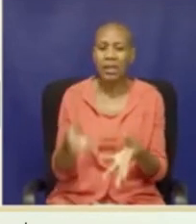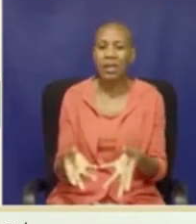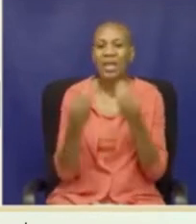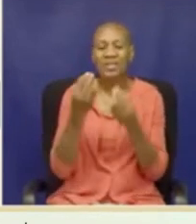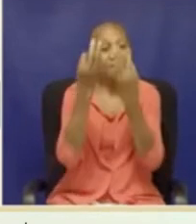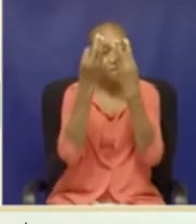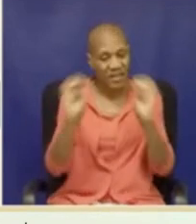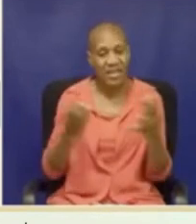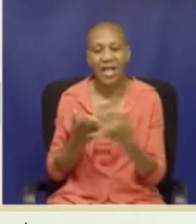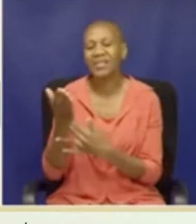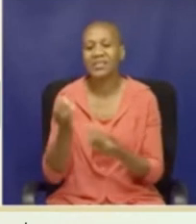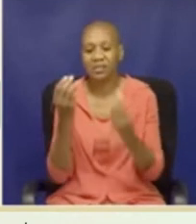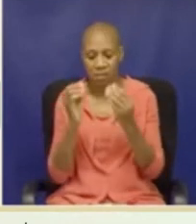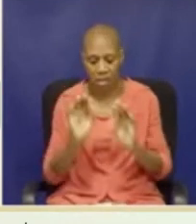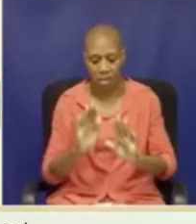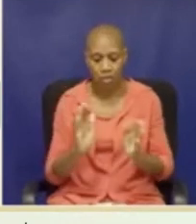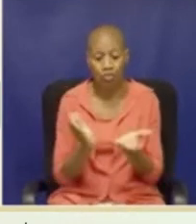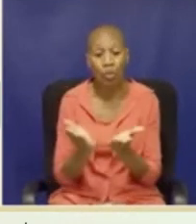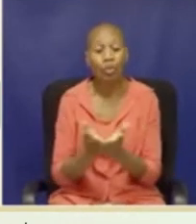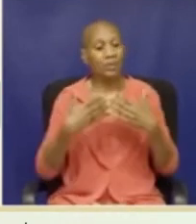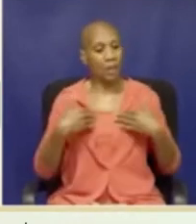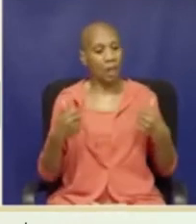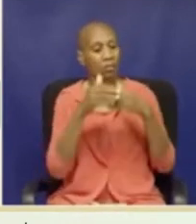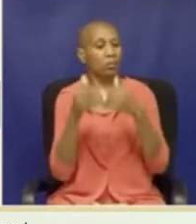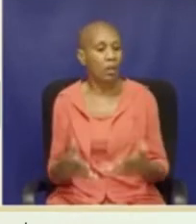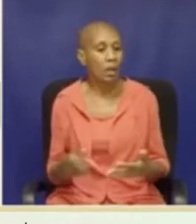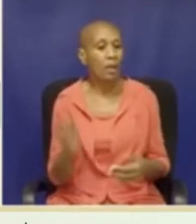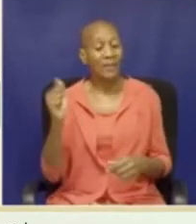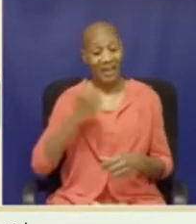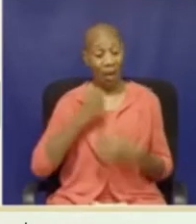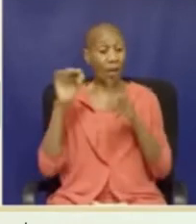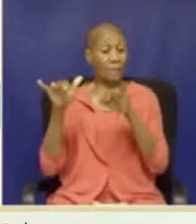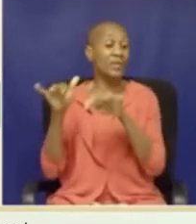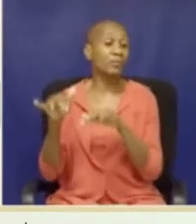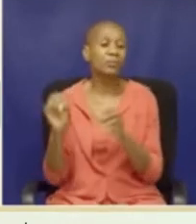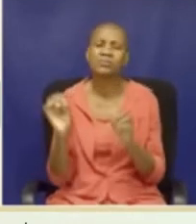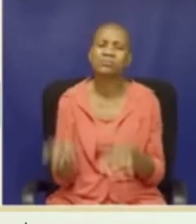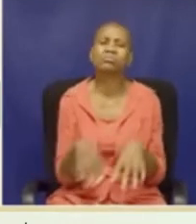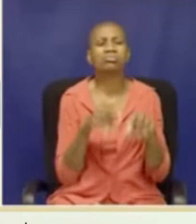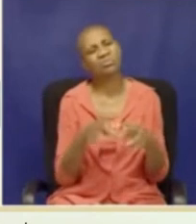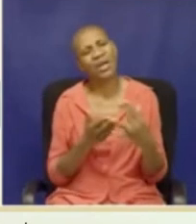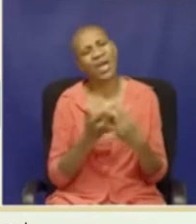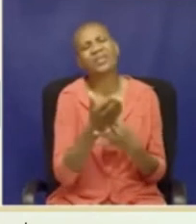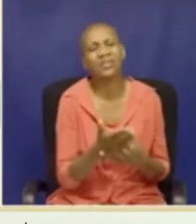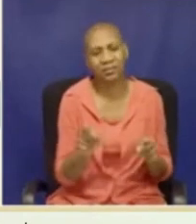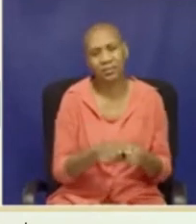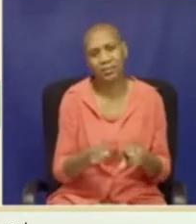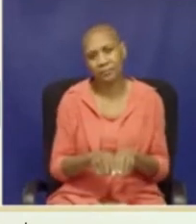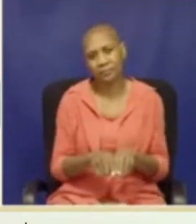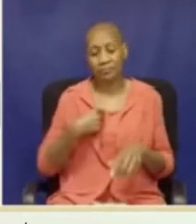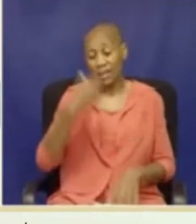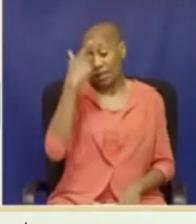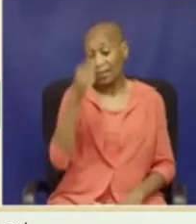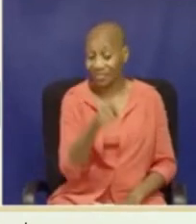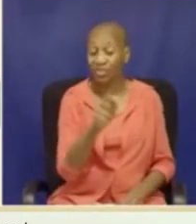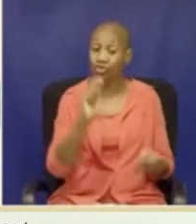accused of receiving free access to education and health care when our own citizens are struggling to access